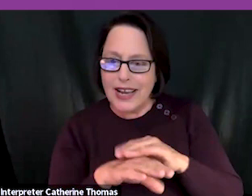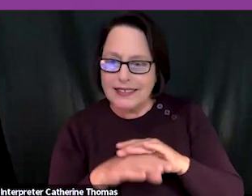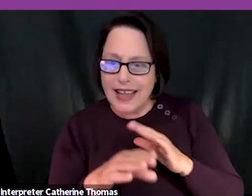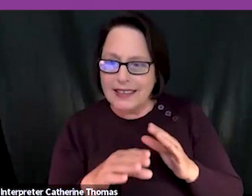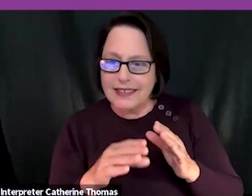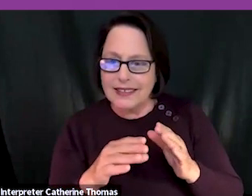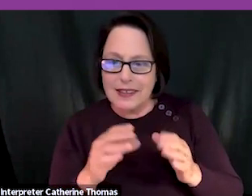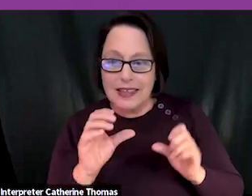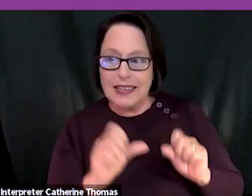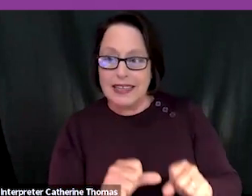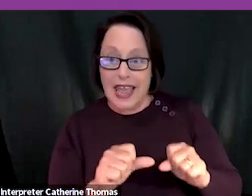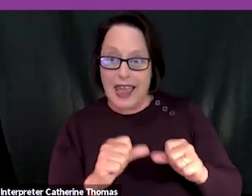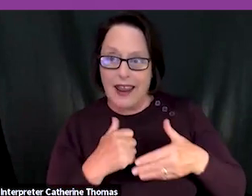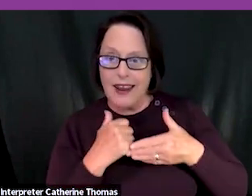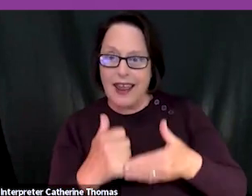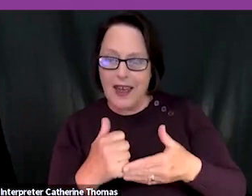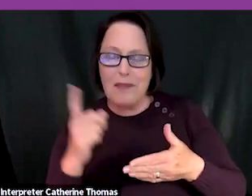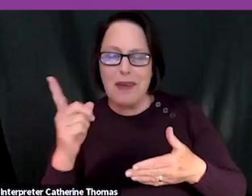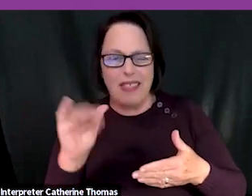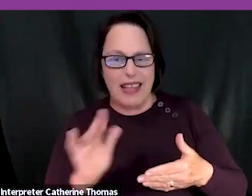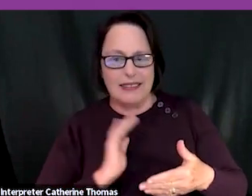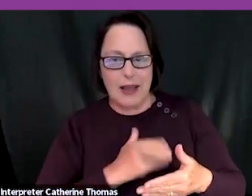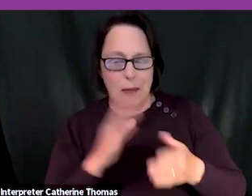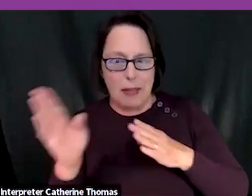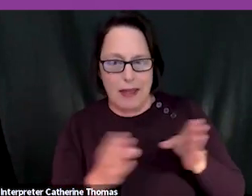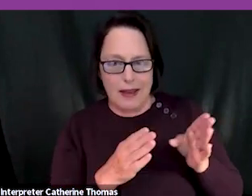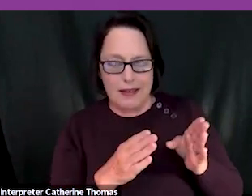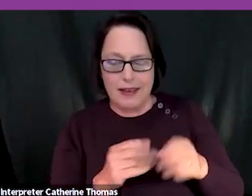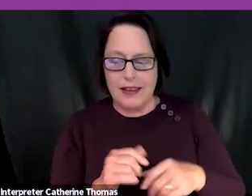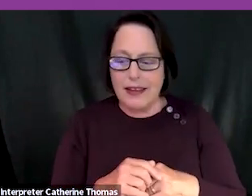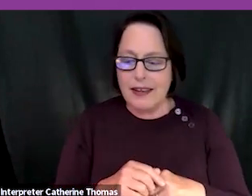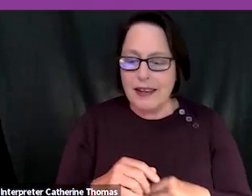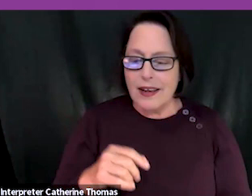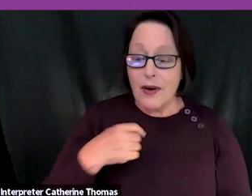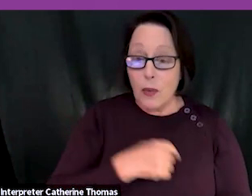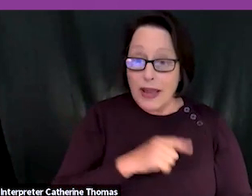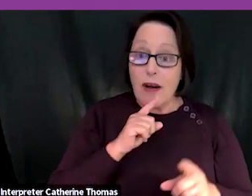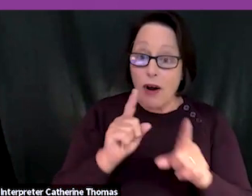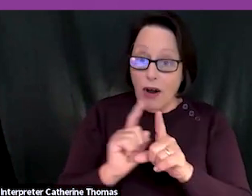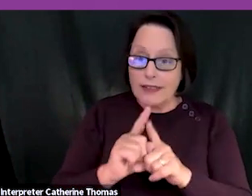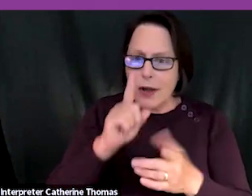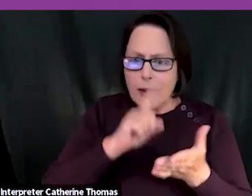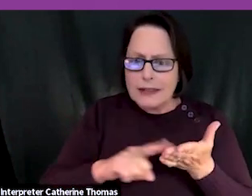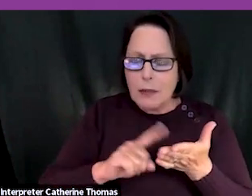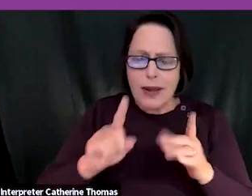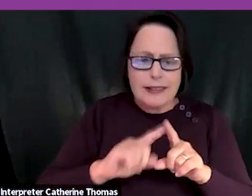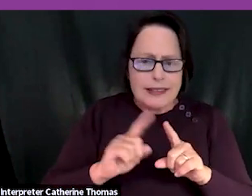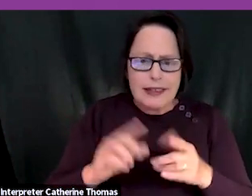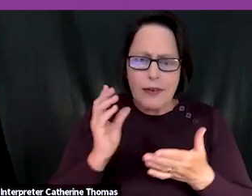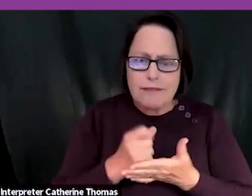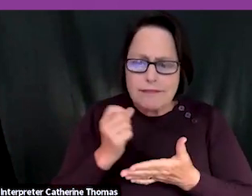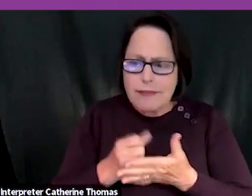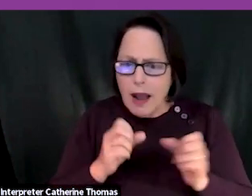plan. It is also important that we are exploring opportunities for